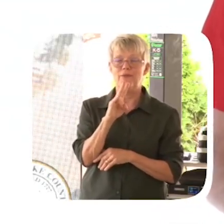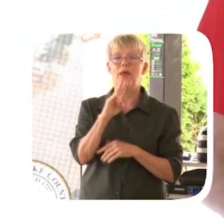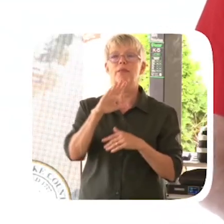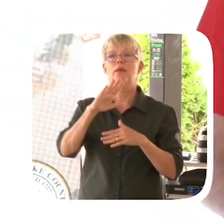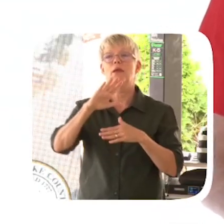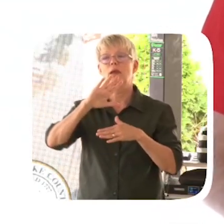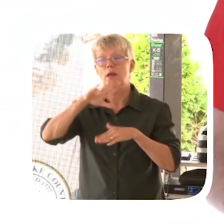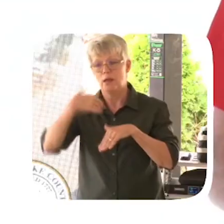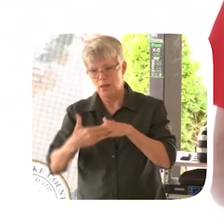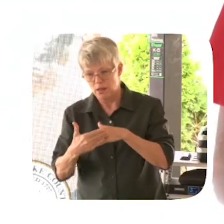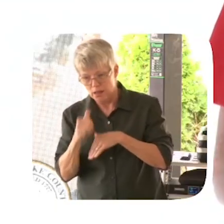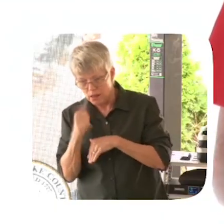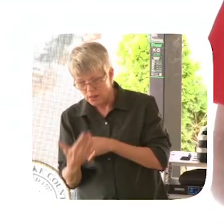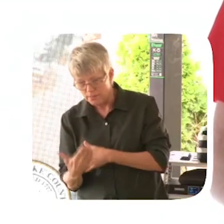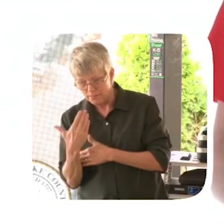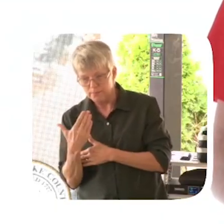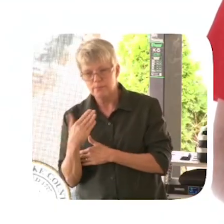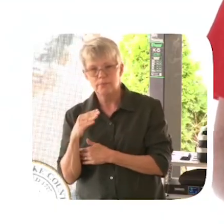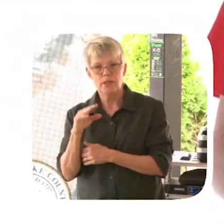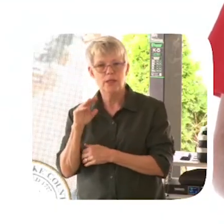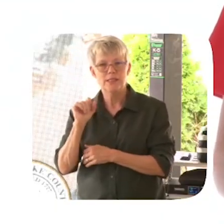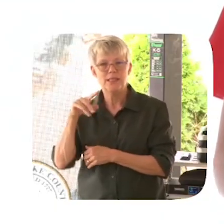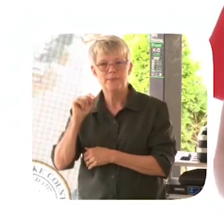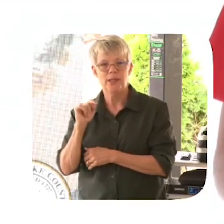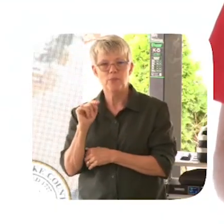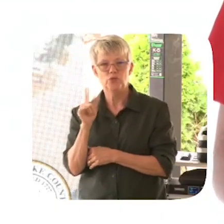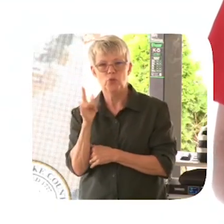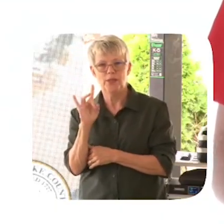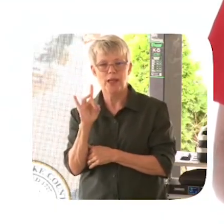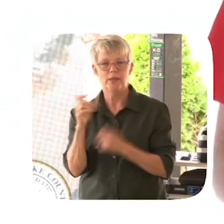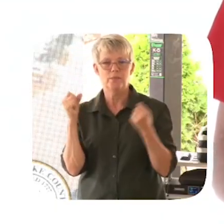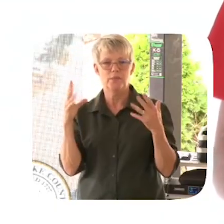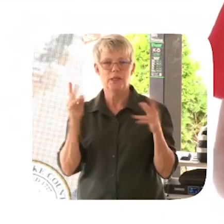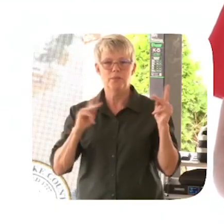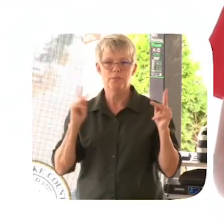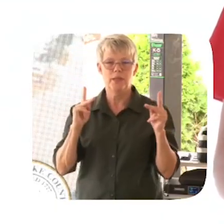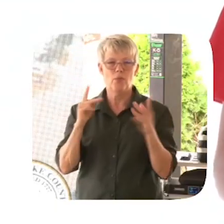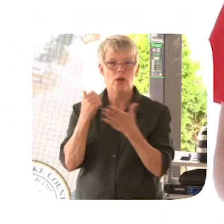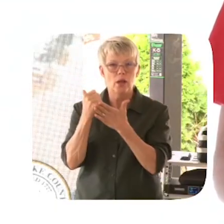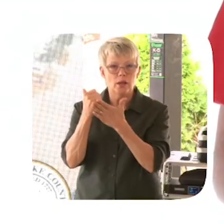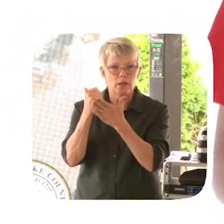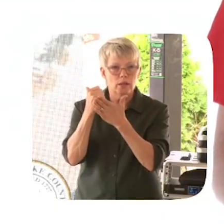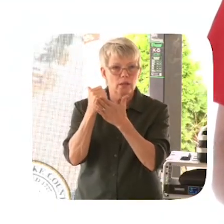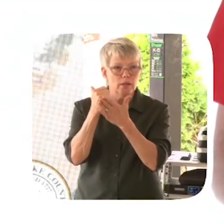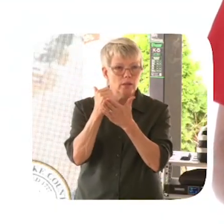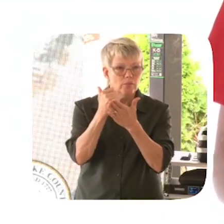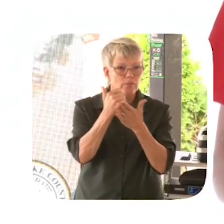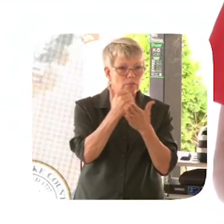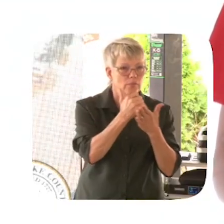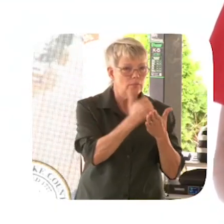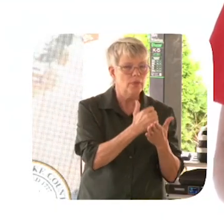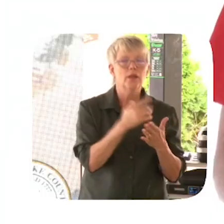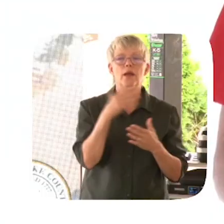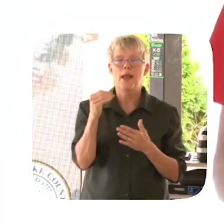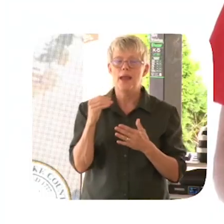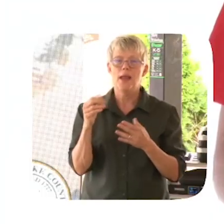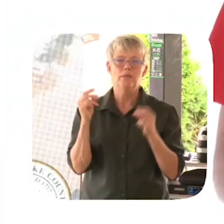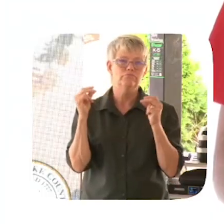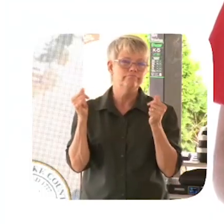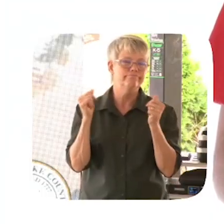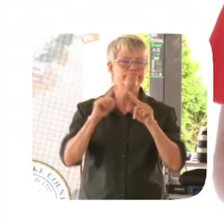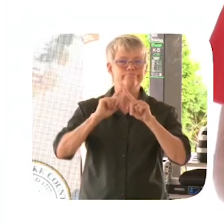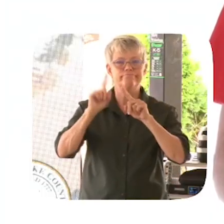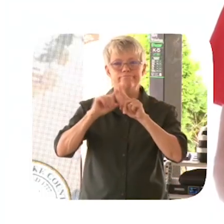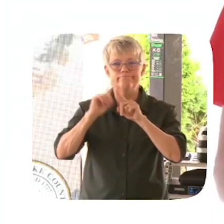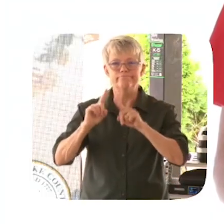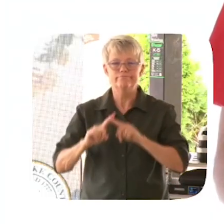September 28th, so many in our community sprang into action, asking, what can I do to help? The help came in many different